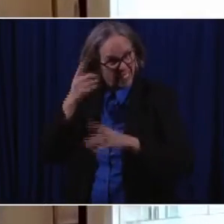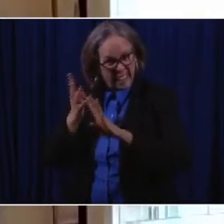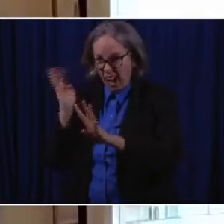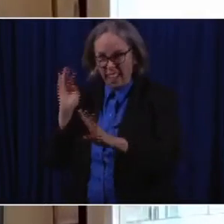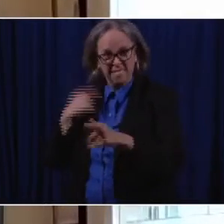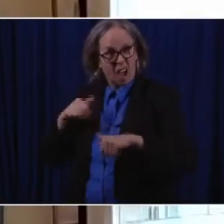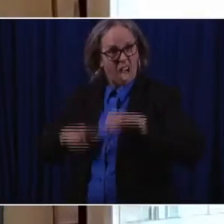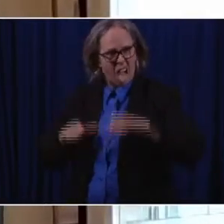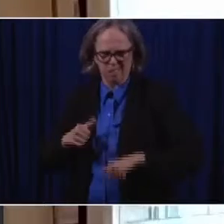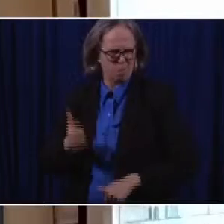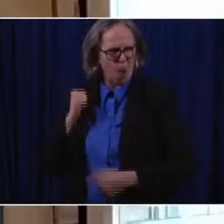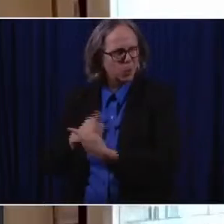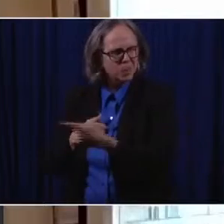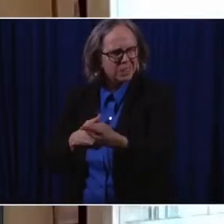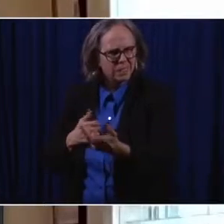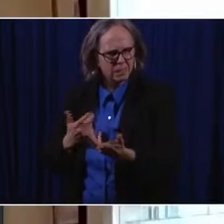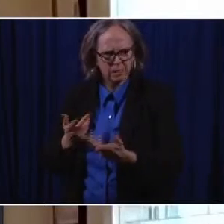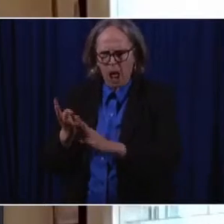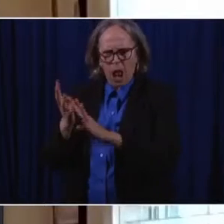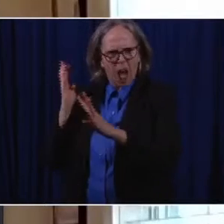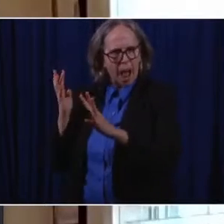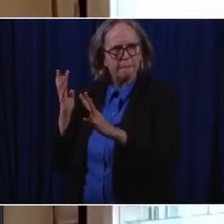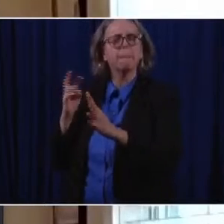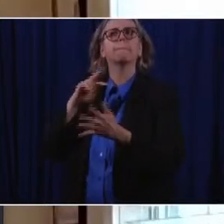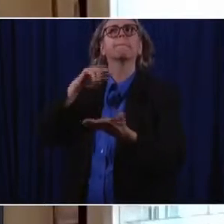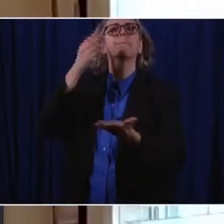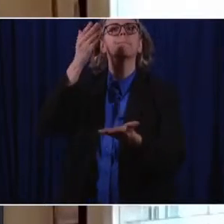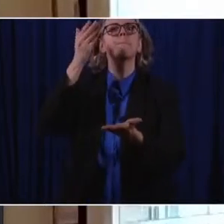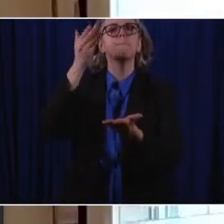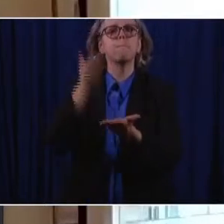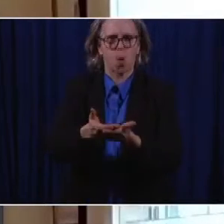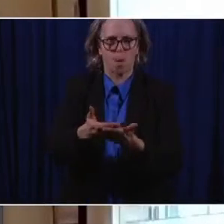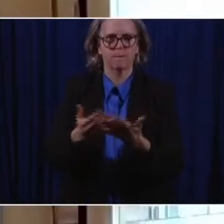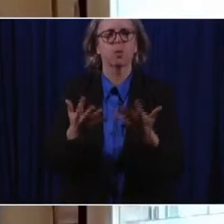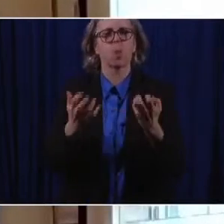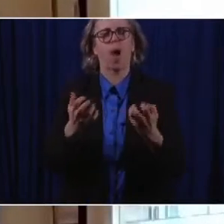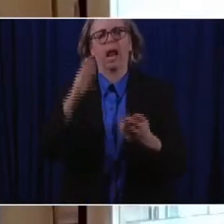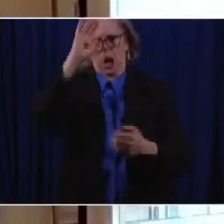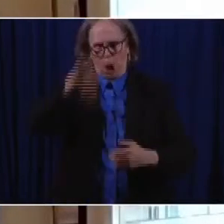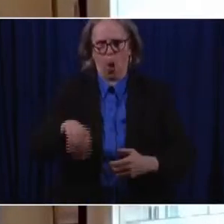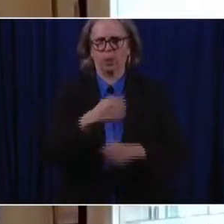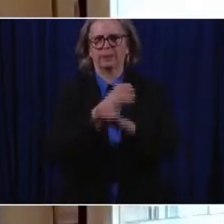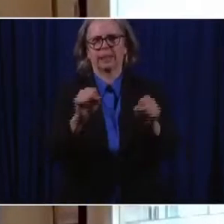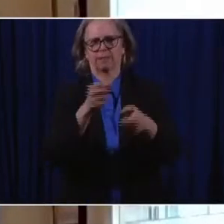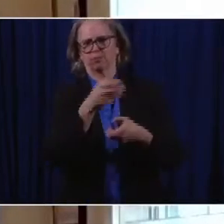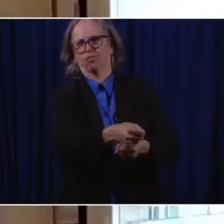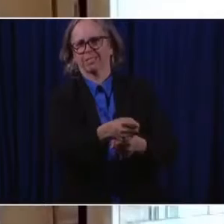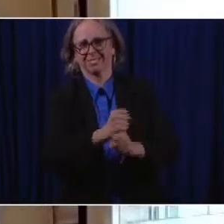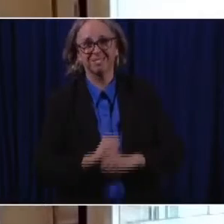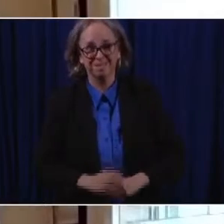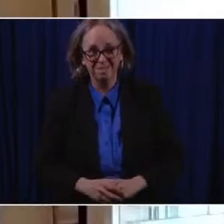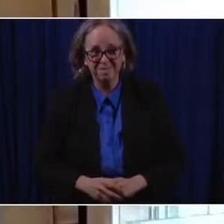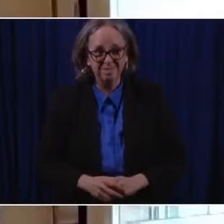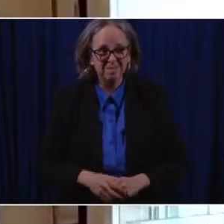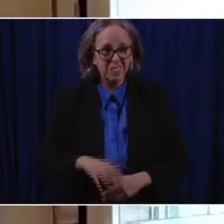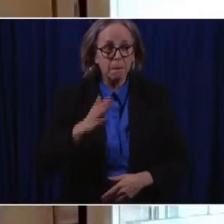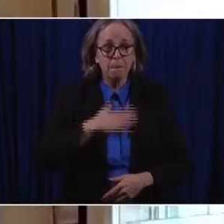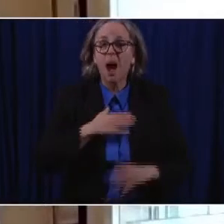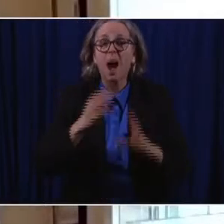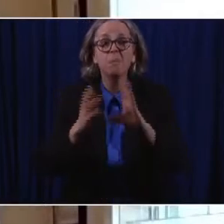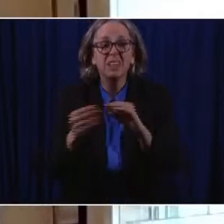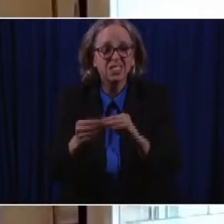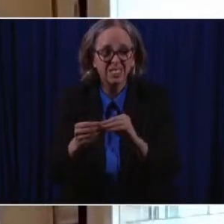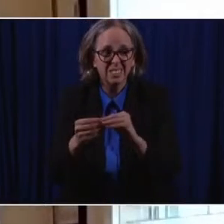confident that these were going to be safe and effective. So my message to those who can potentially get these in nursing homes